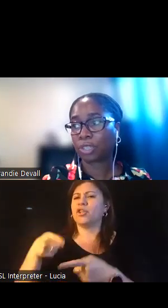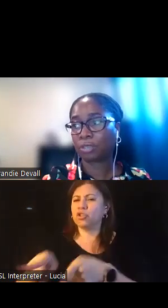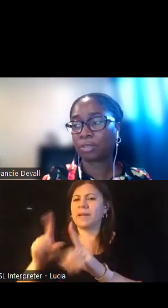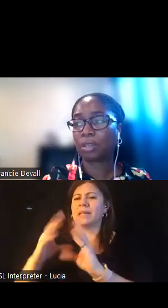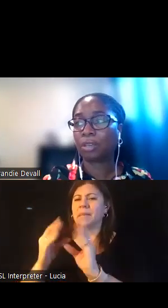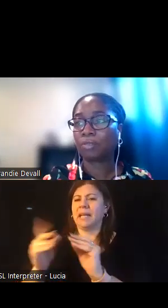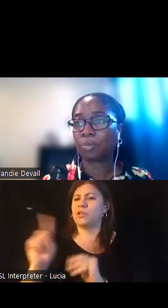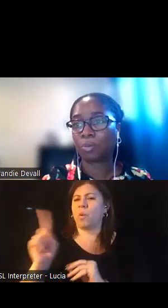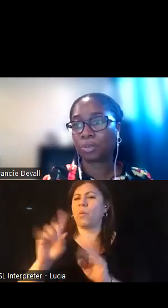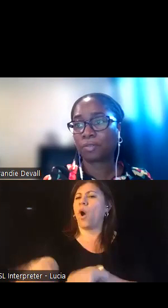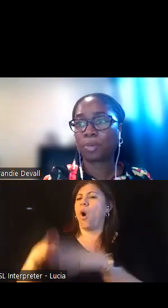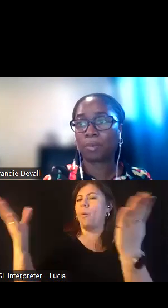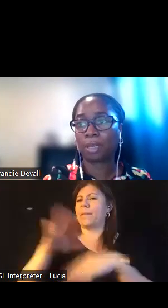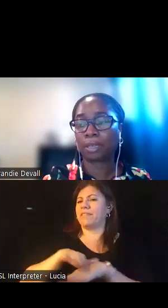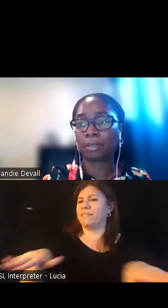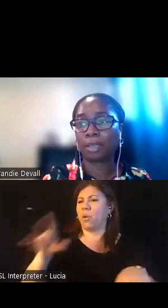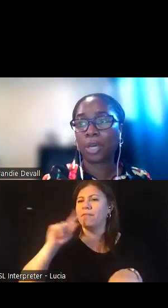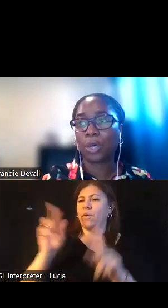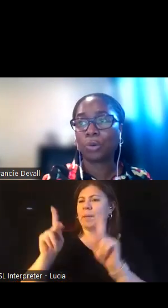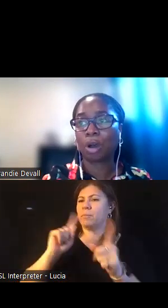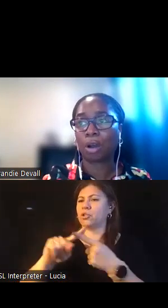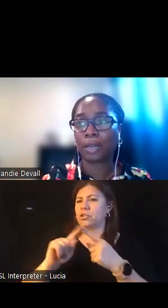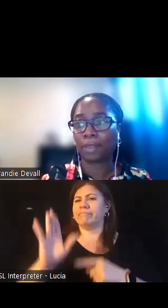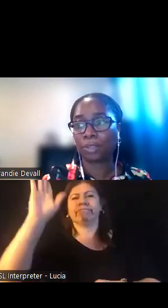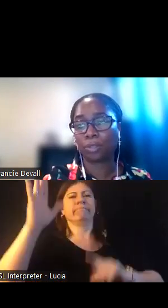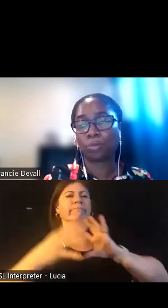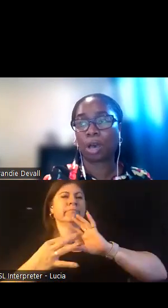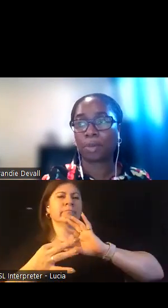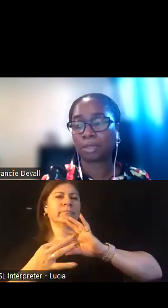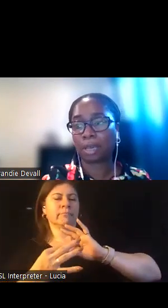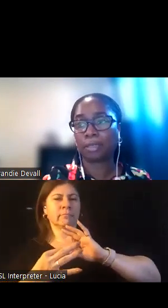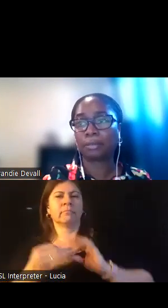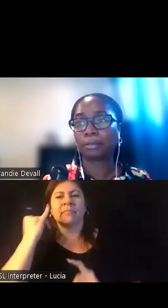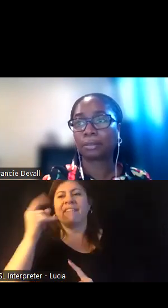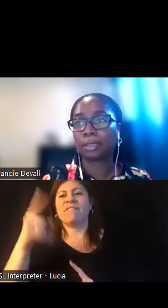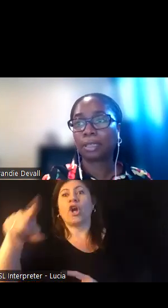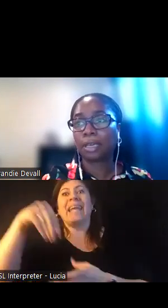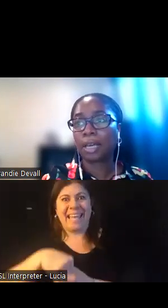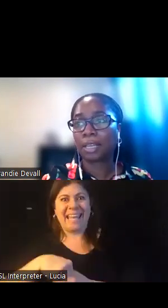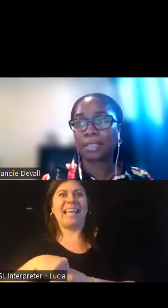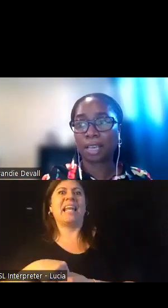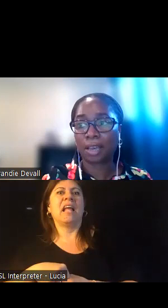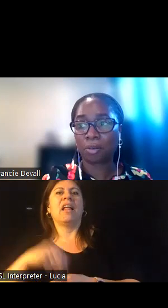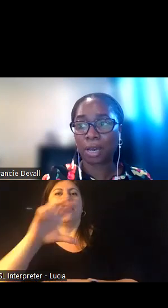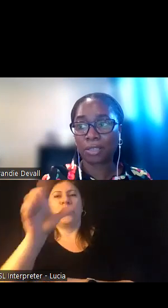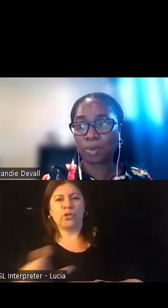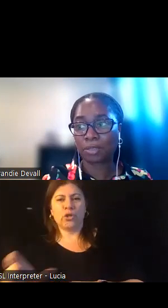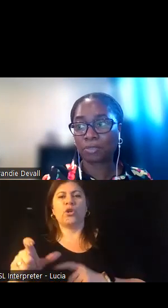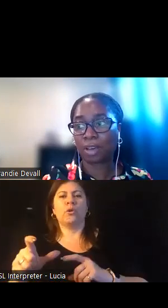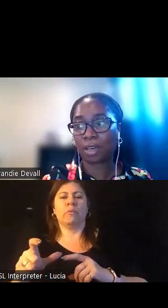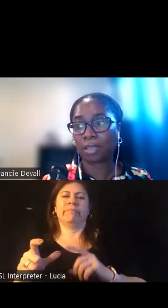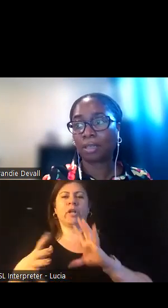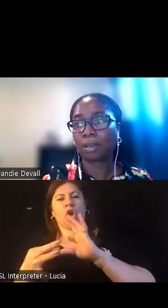or questions from members of the public who are in the Zoom comments line. Unless